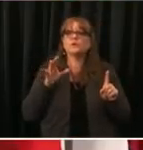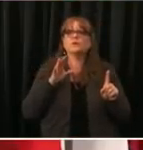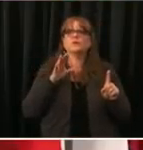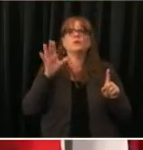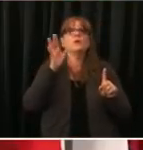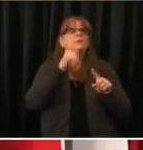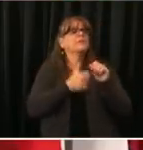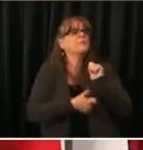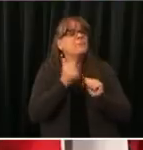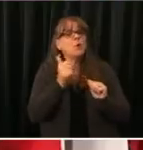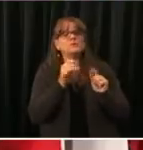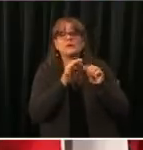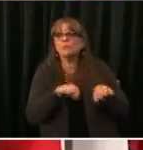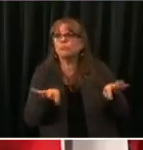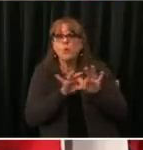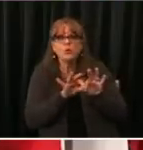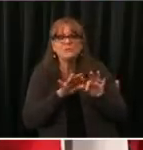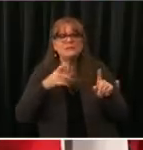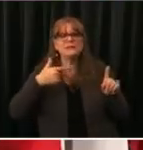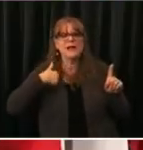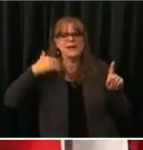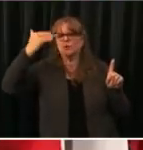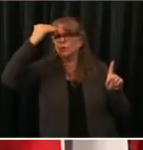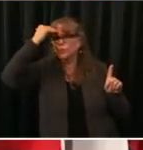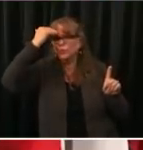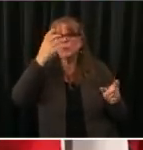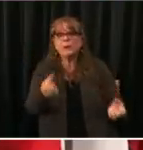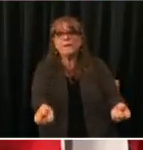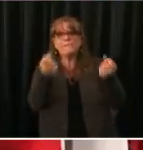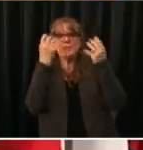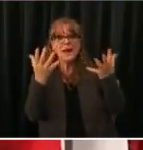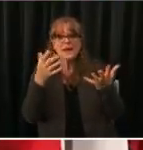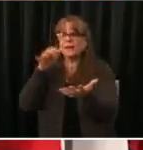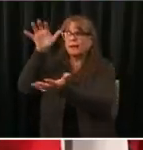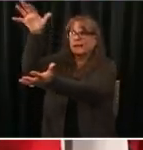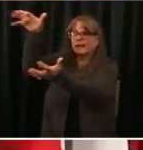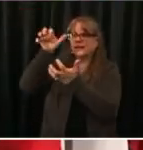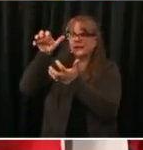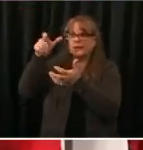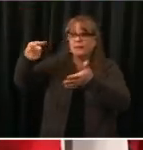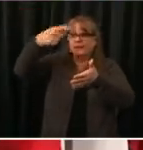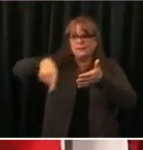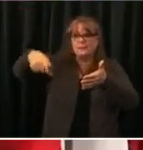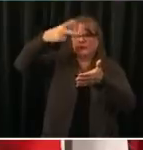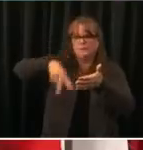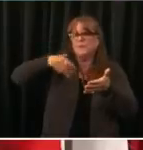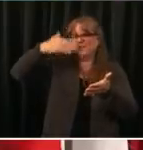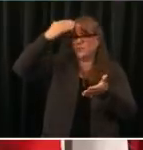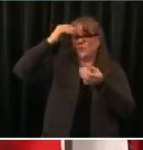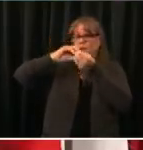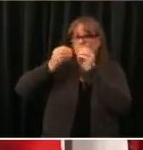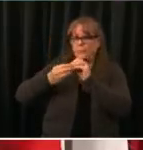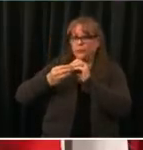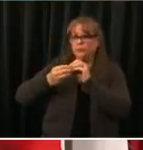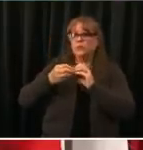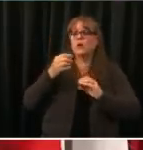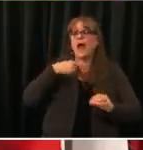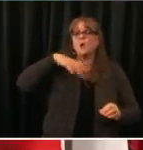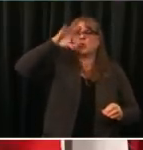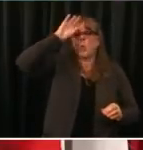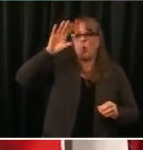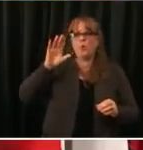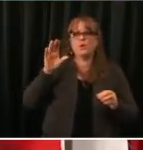awareness of the number of vaccines we would be getting in the next few weeks, and the knowledge that this would not interfere with